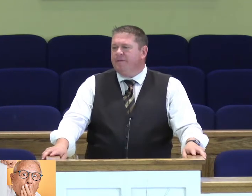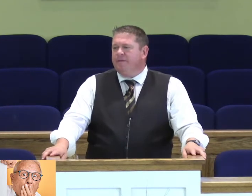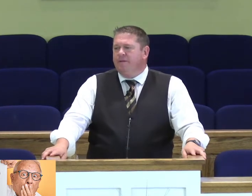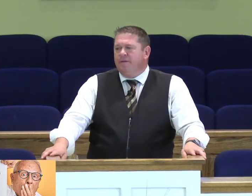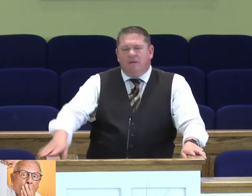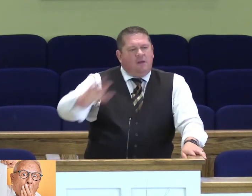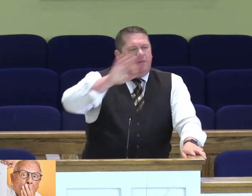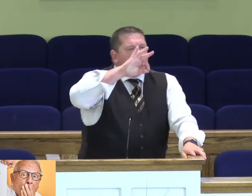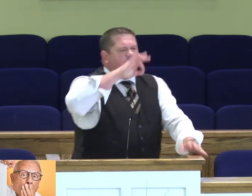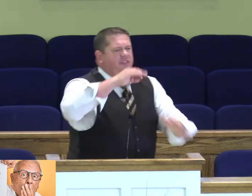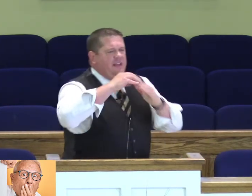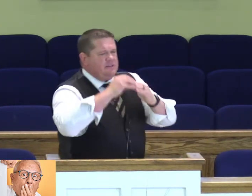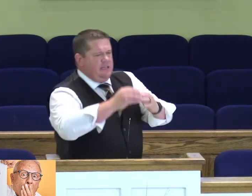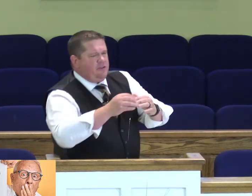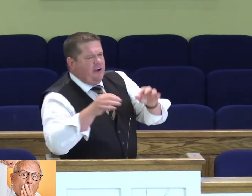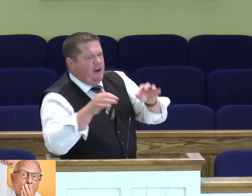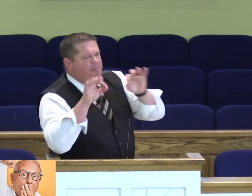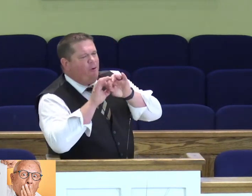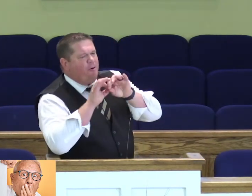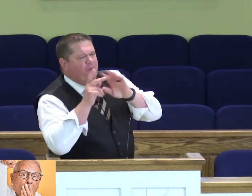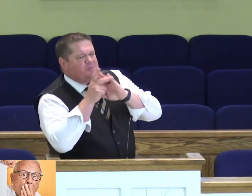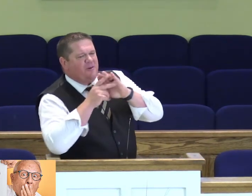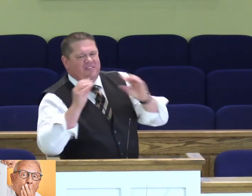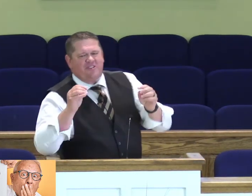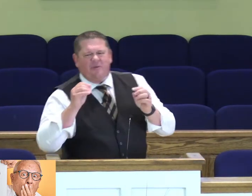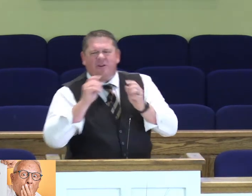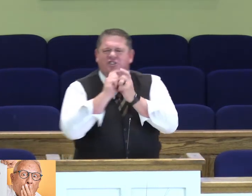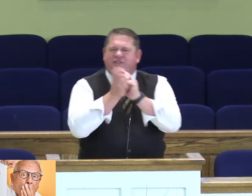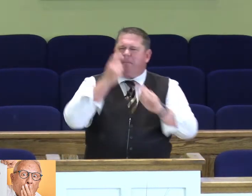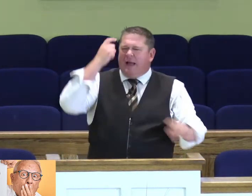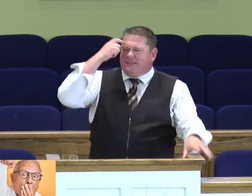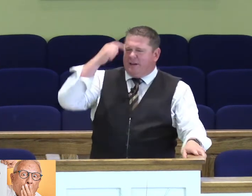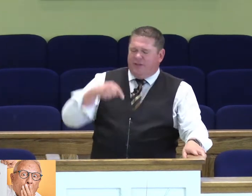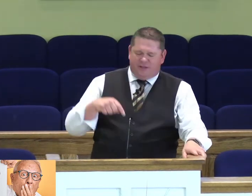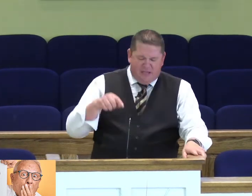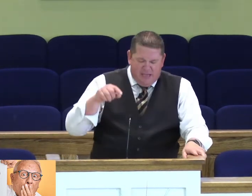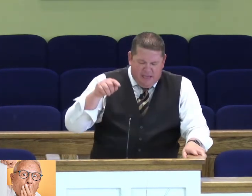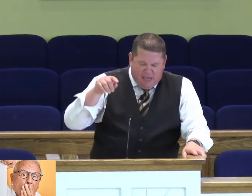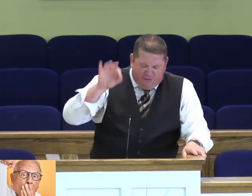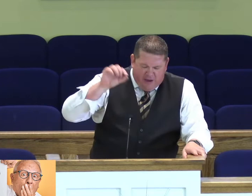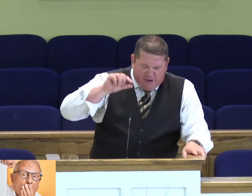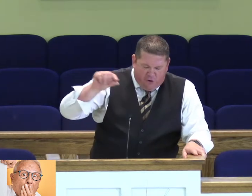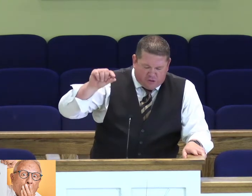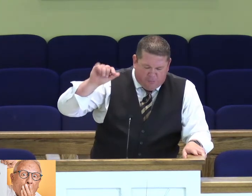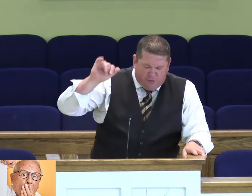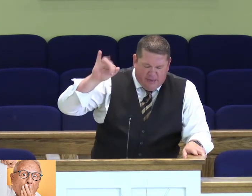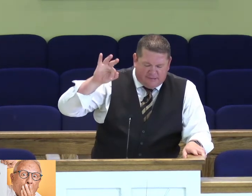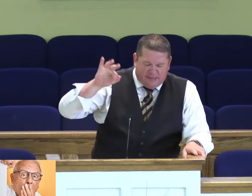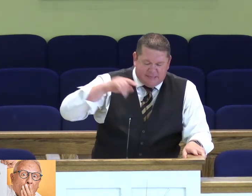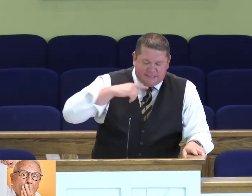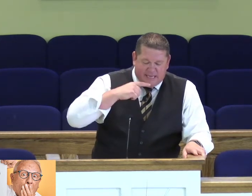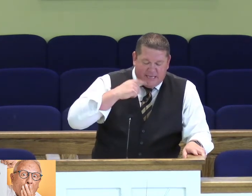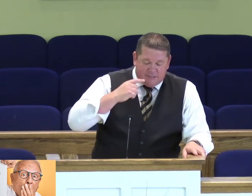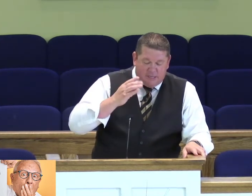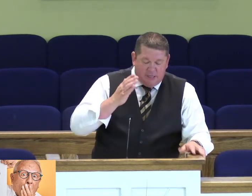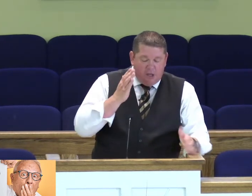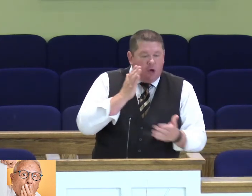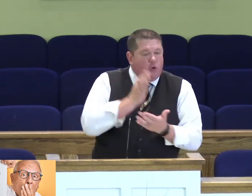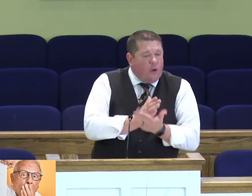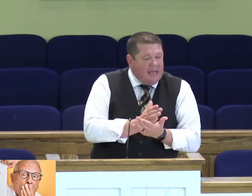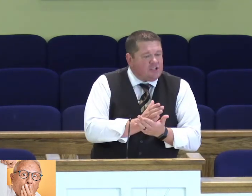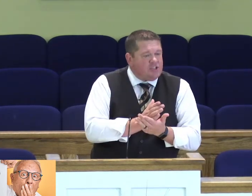done. Those 3 things lead to a very important principle I want to teach. I want to shift the mindset on this. And you'll find in verse number 19, it